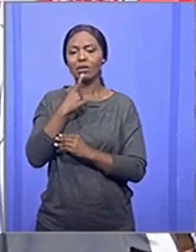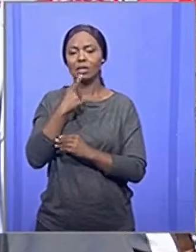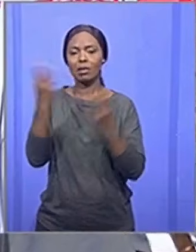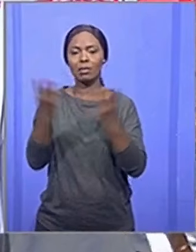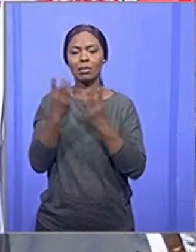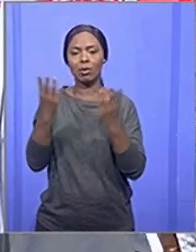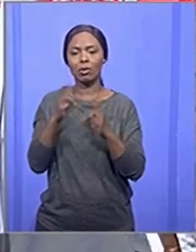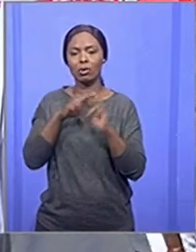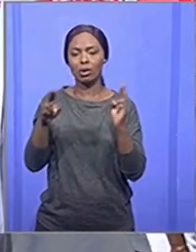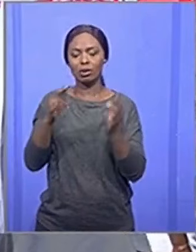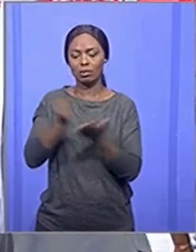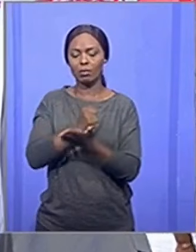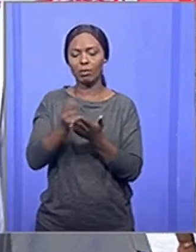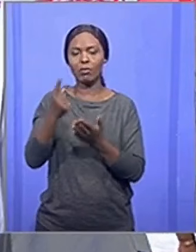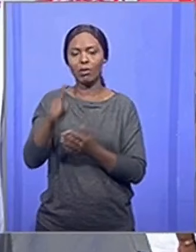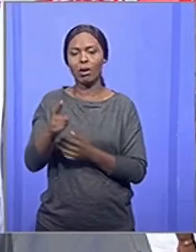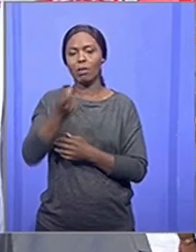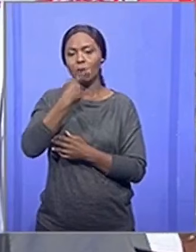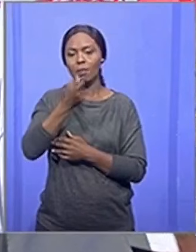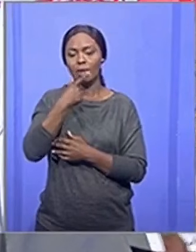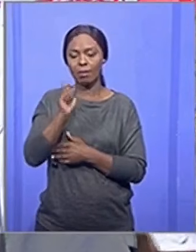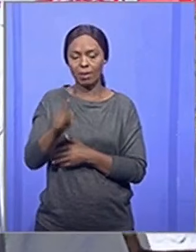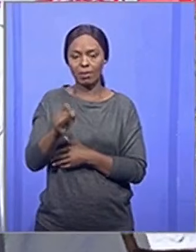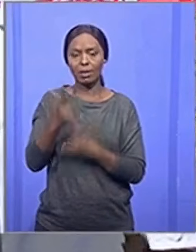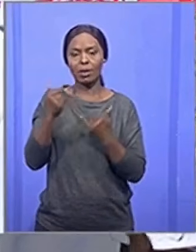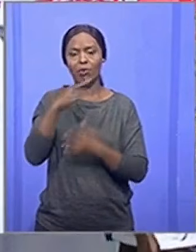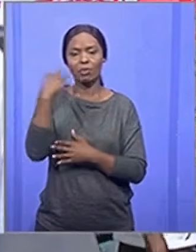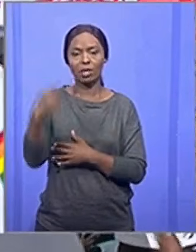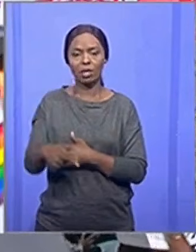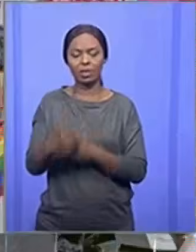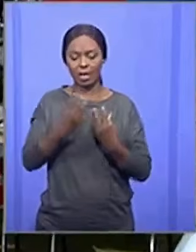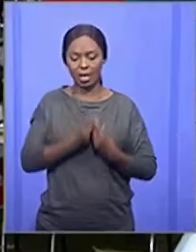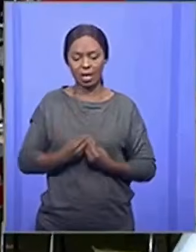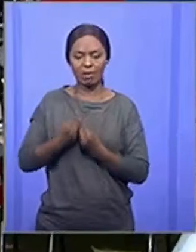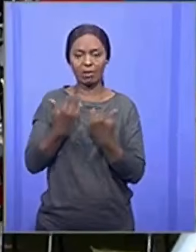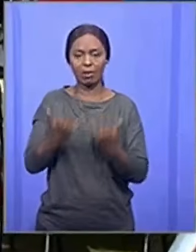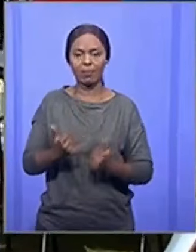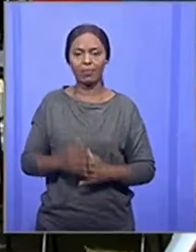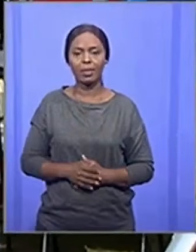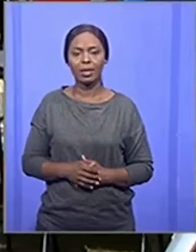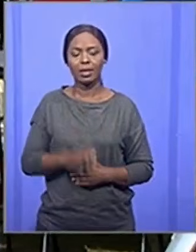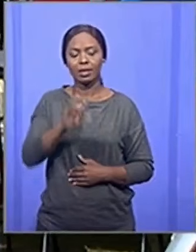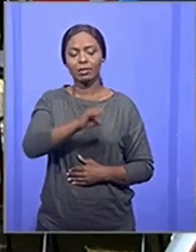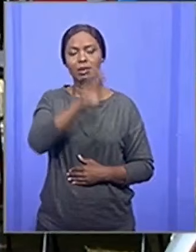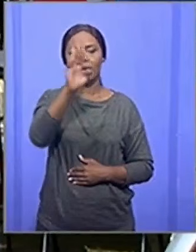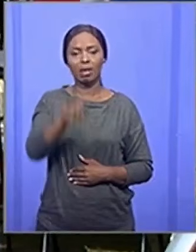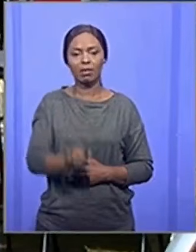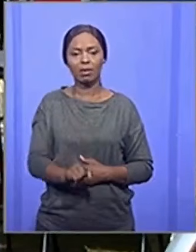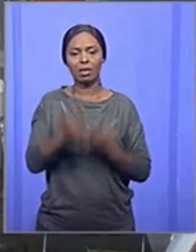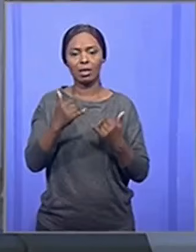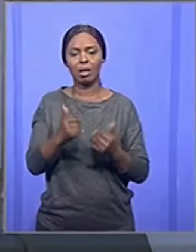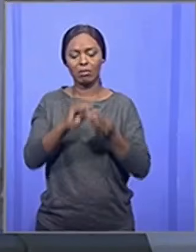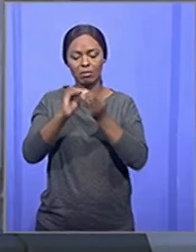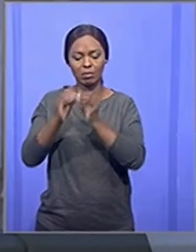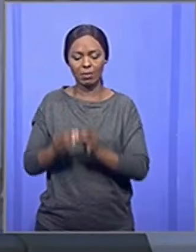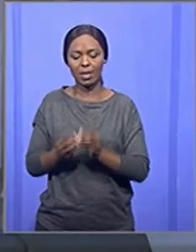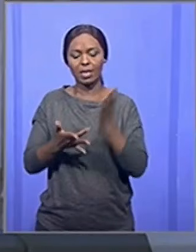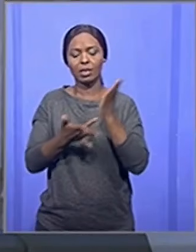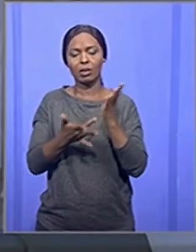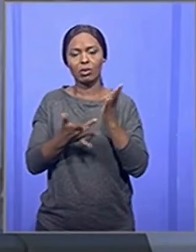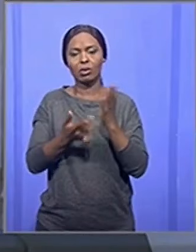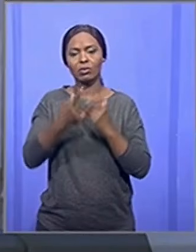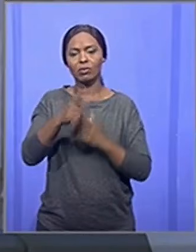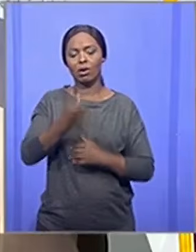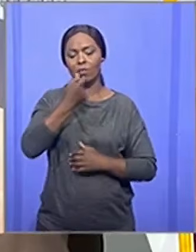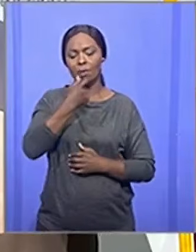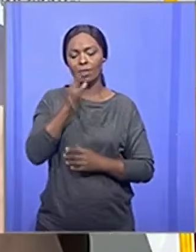to be enrolled on the treatment. So these are some of the realities that we are facing on the ground. Afrika Borwa e ntse e ntlafatsa technology ya yona merianeng ya ho